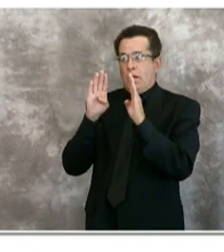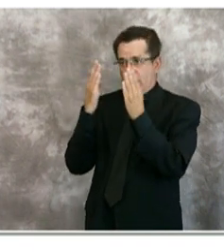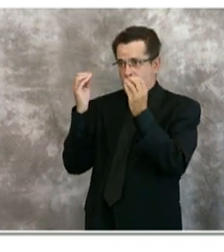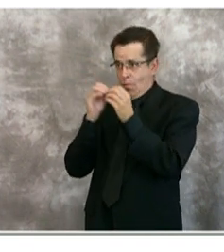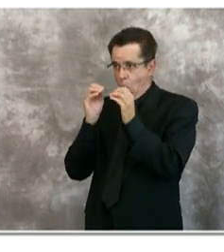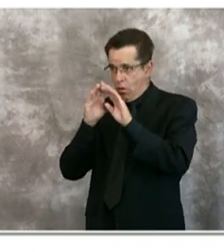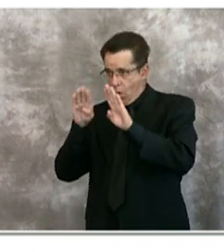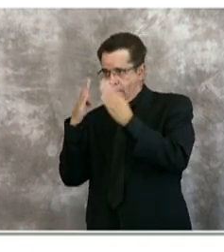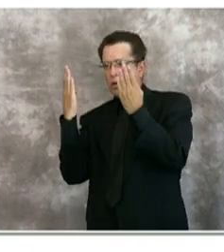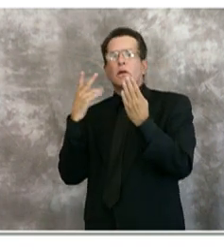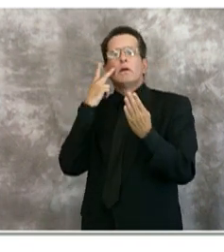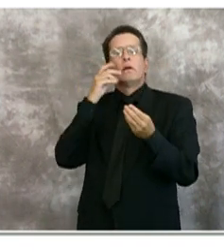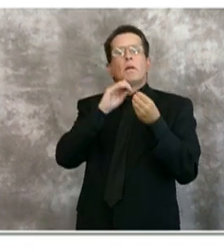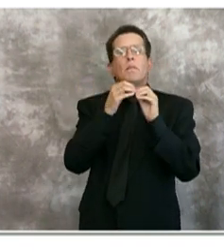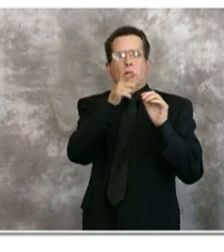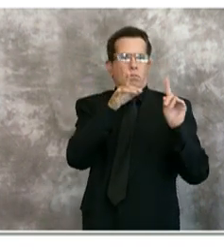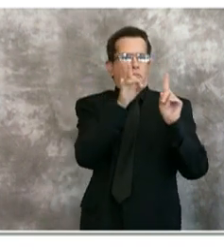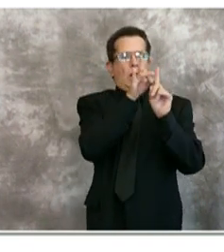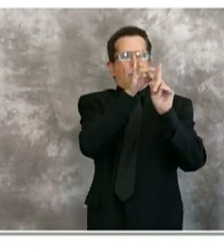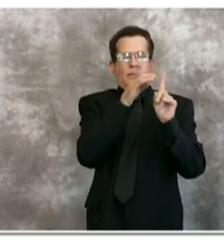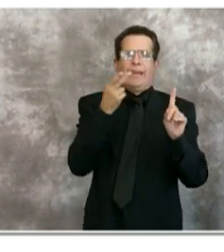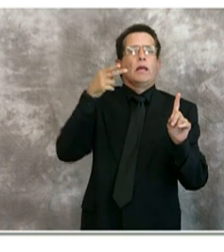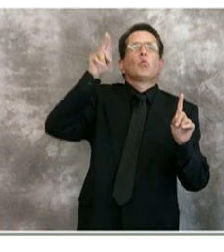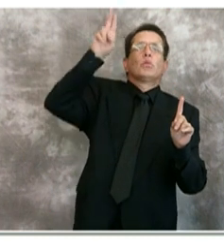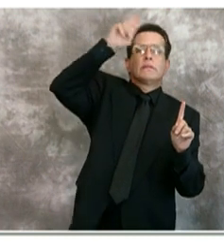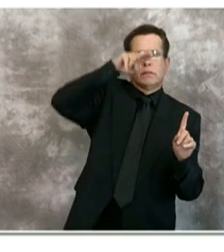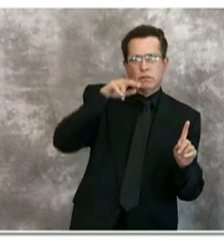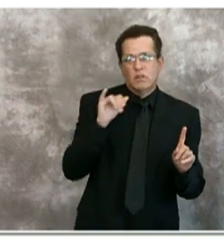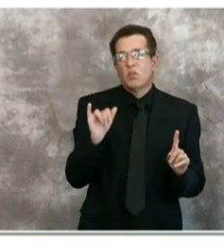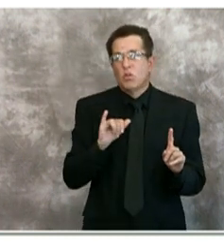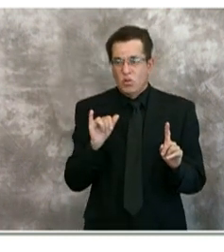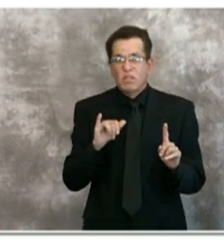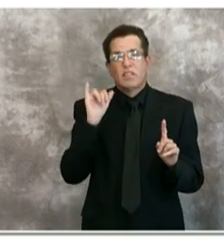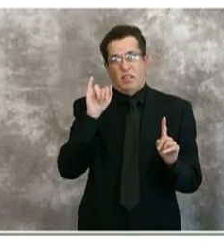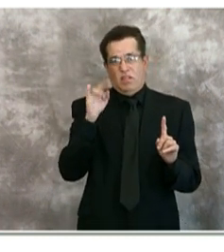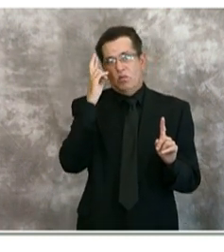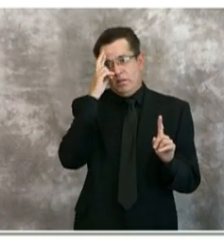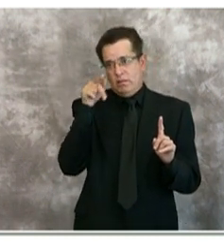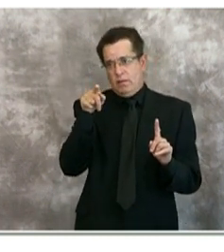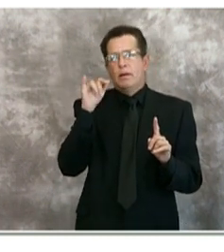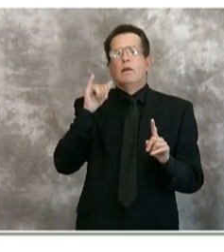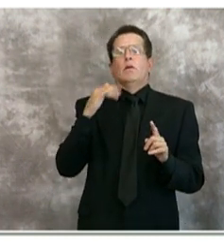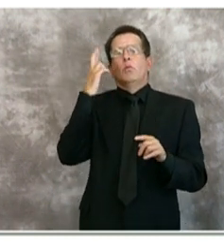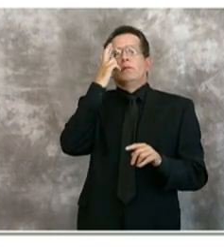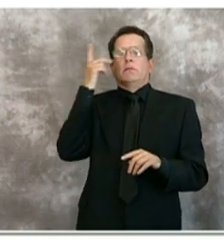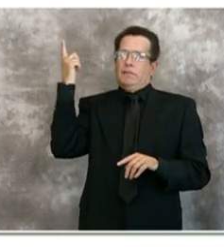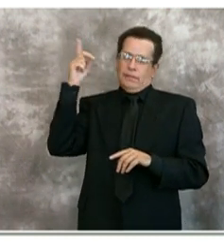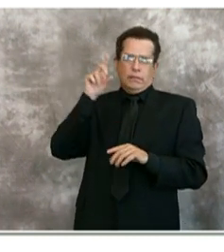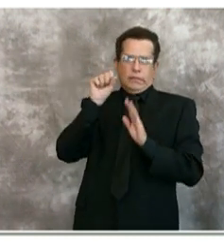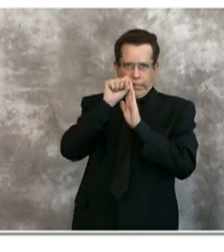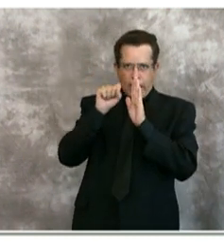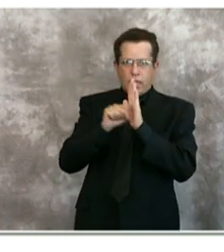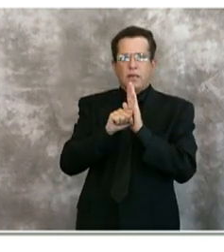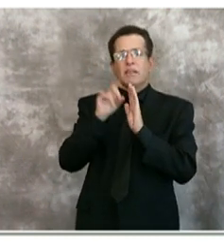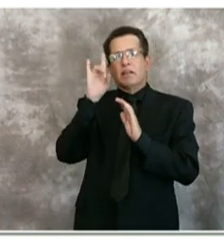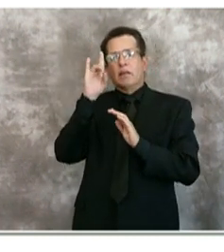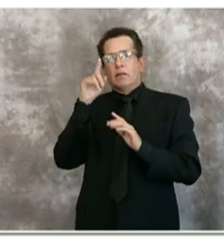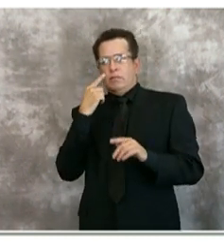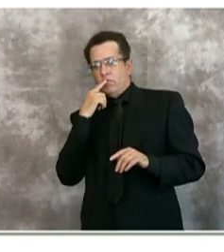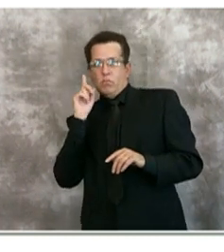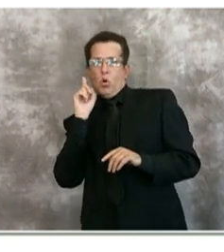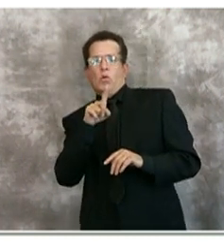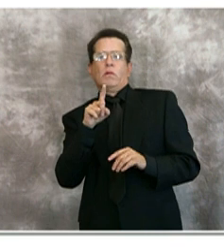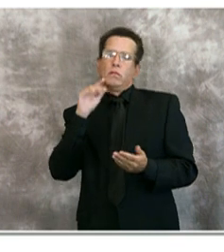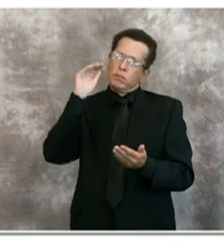see numbers increase, which ultimately resulted in actions taken by the state to lower